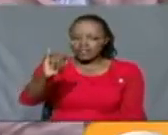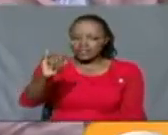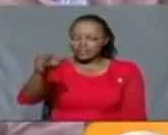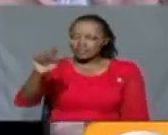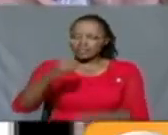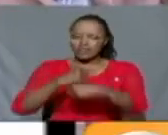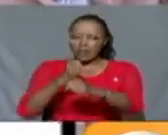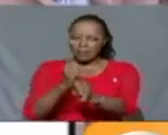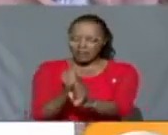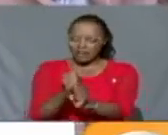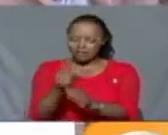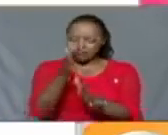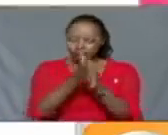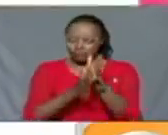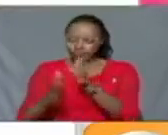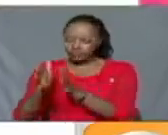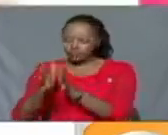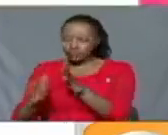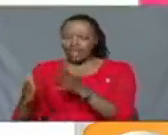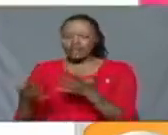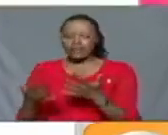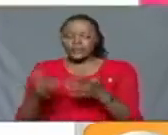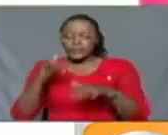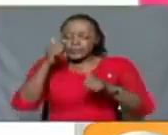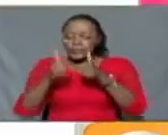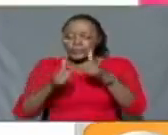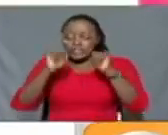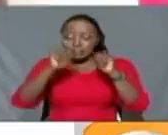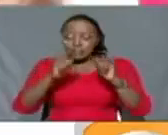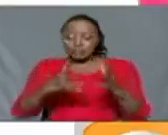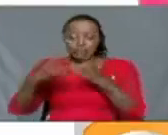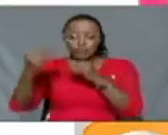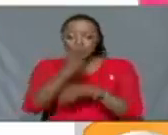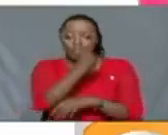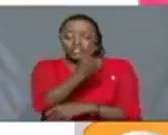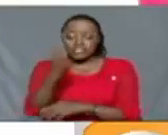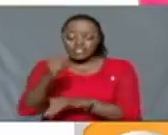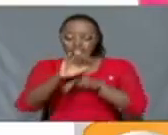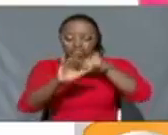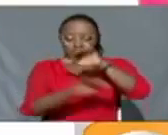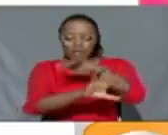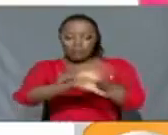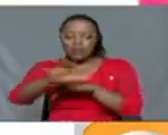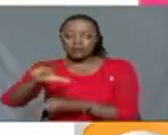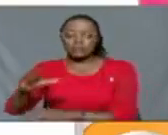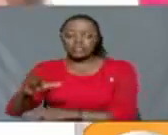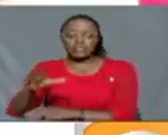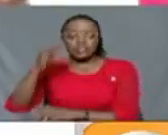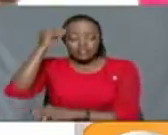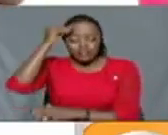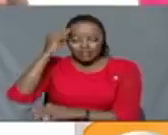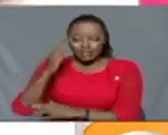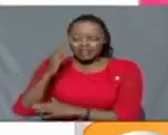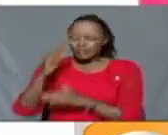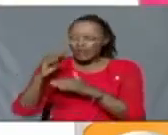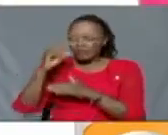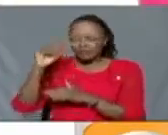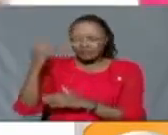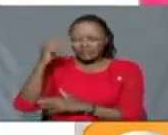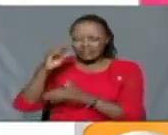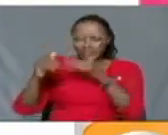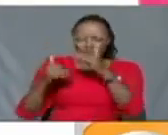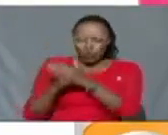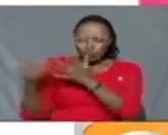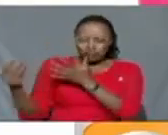watengeneze taratibu ambayo itaenda kwa kila sub-county. Wananchi kila sub-county walete maoni